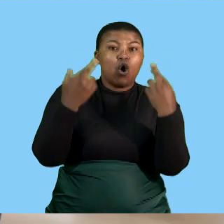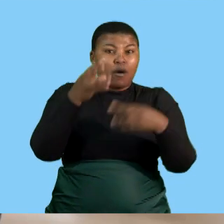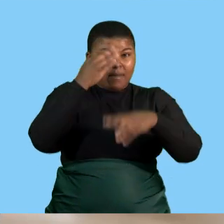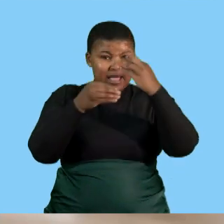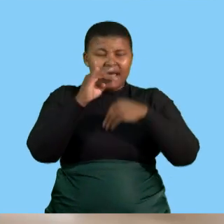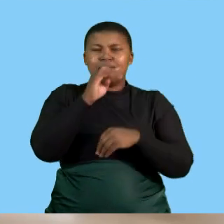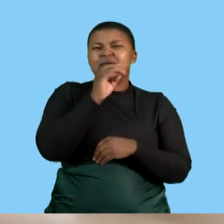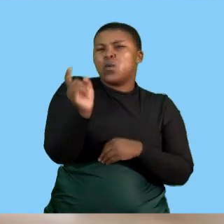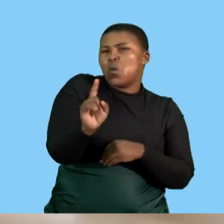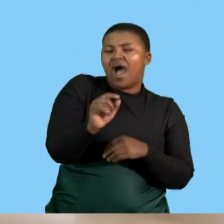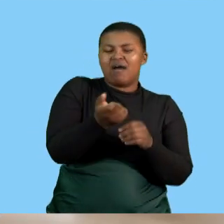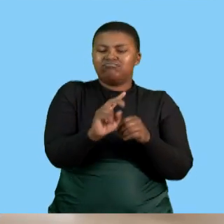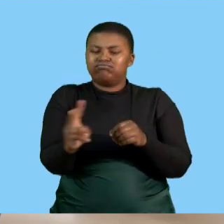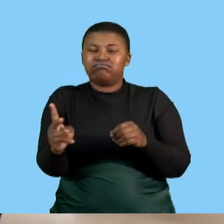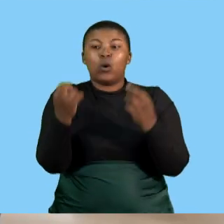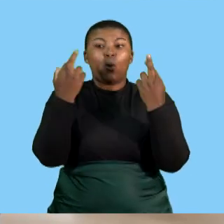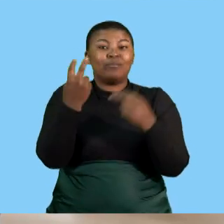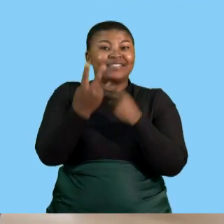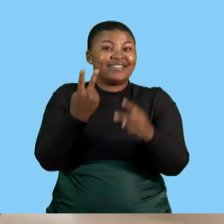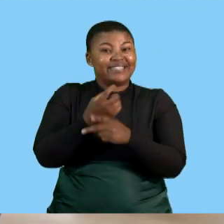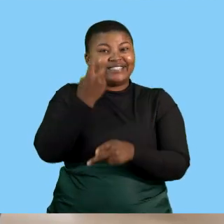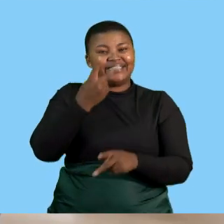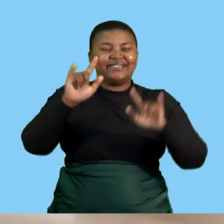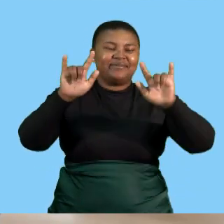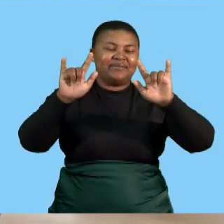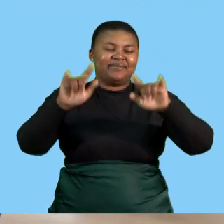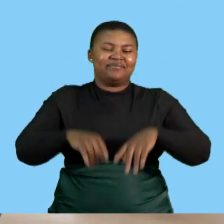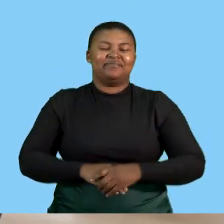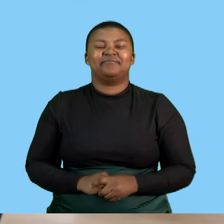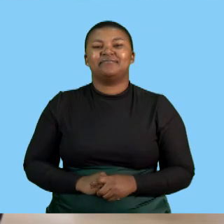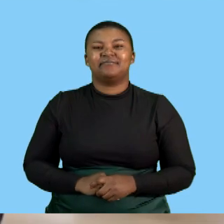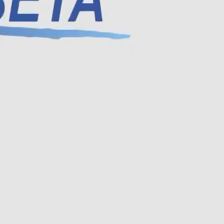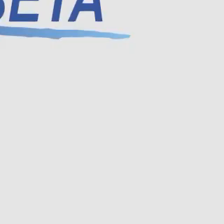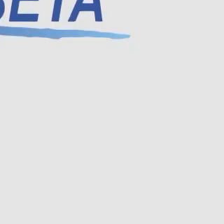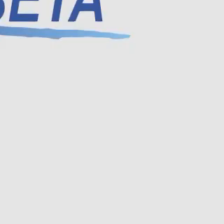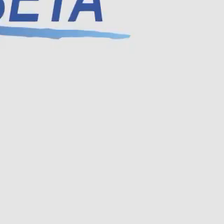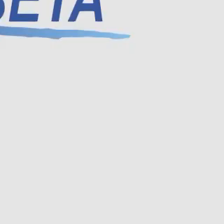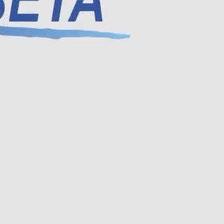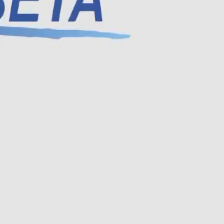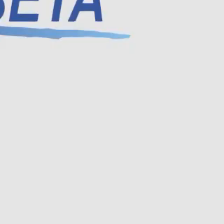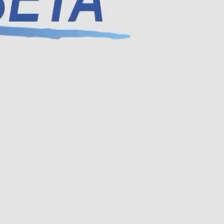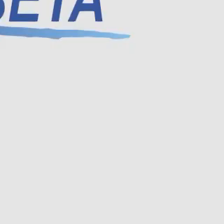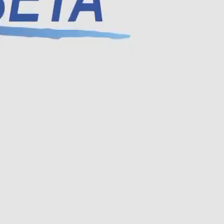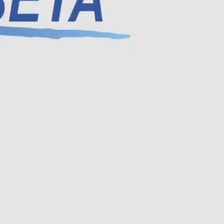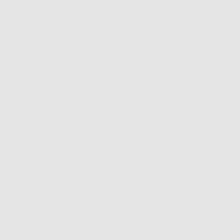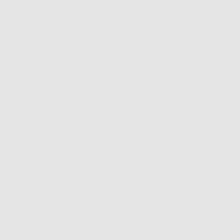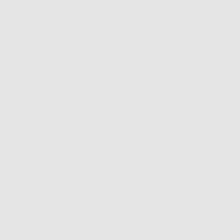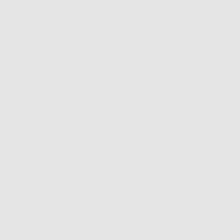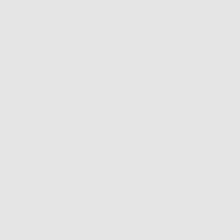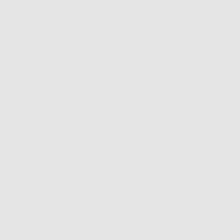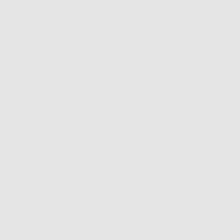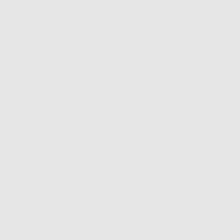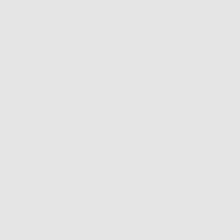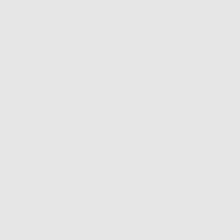and I hope I see you again next time. Until then, bye-bye.